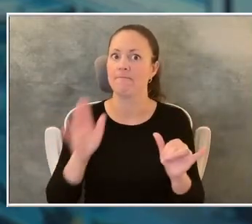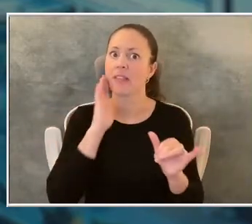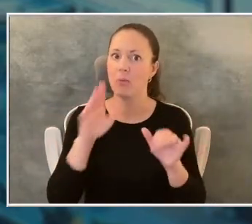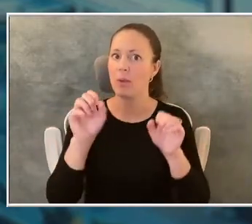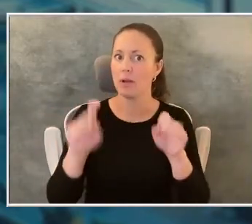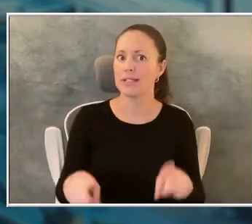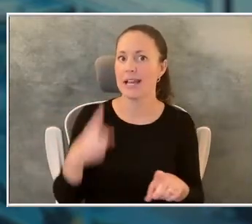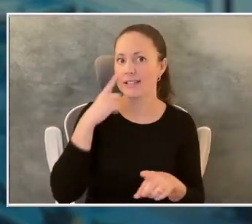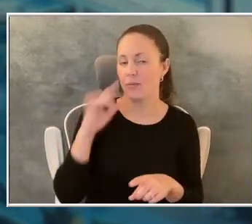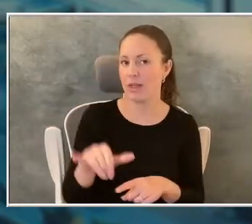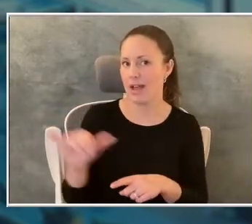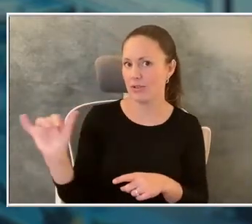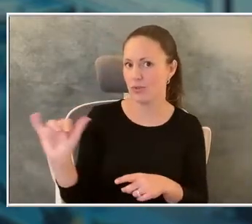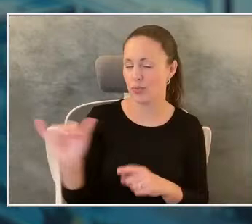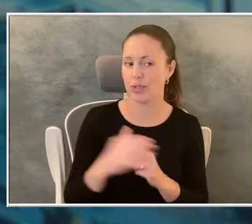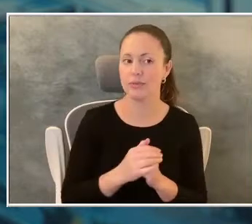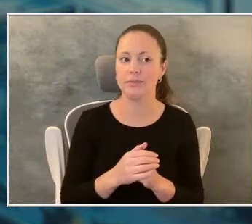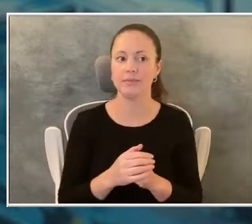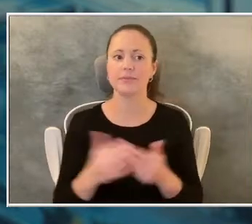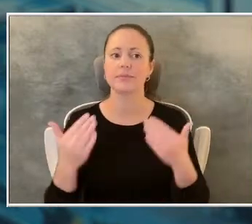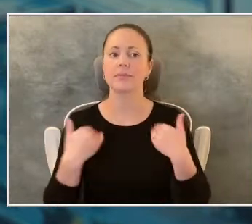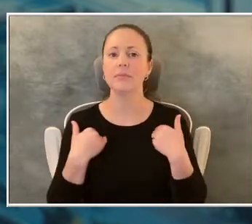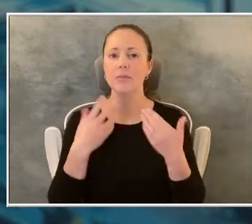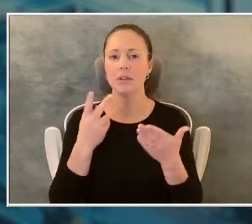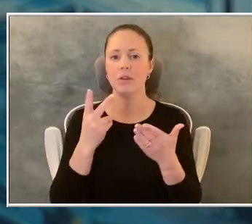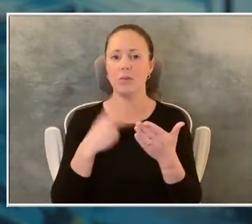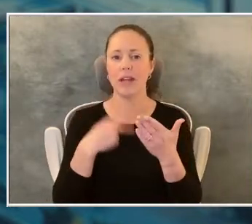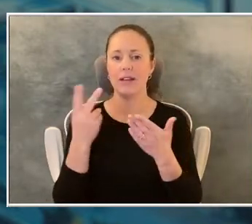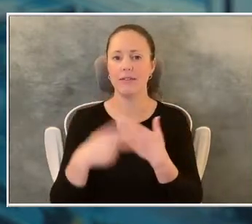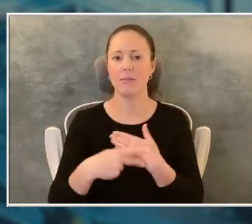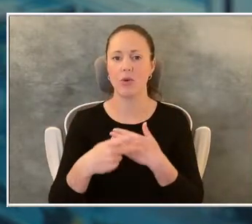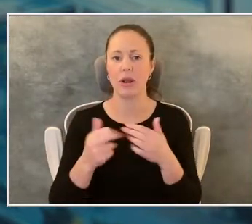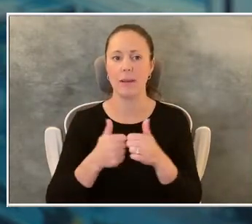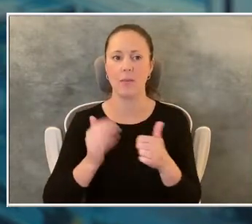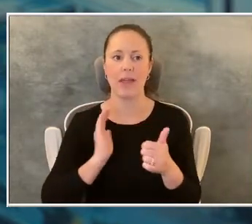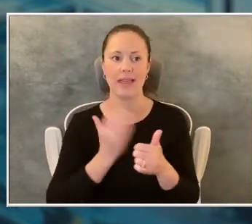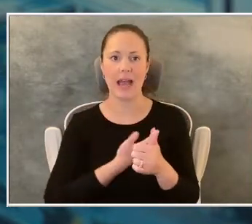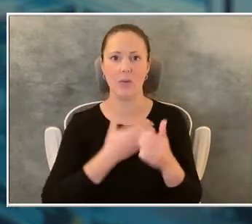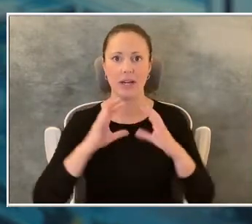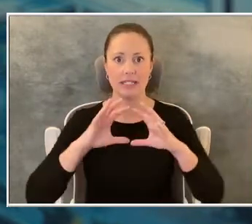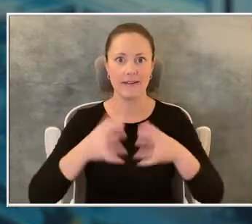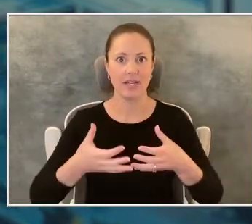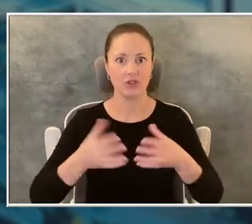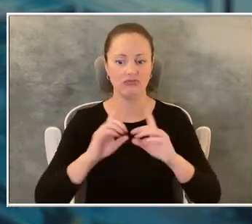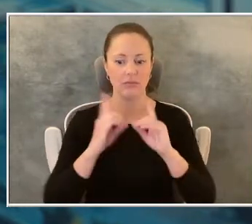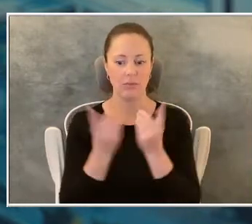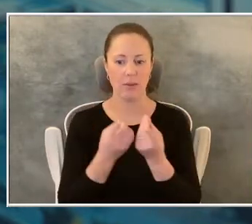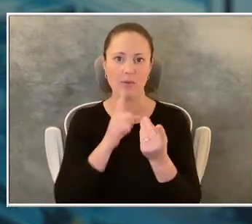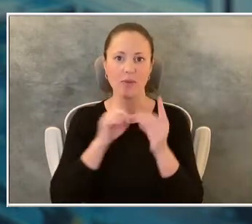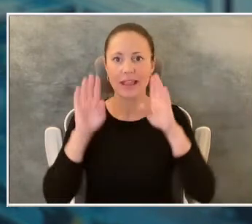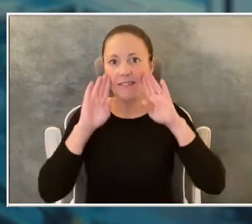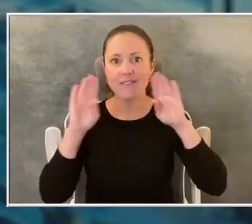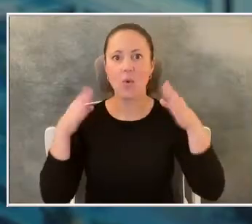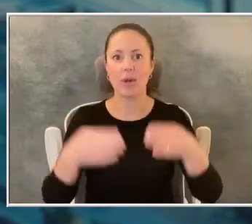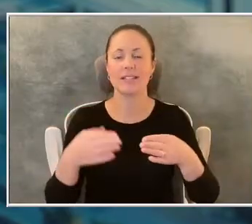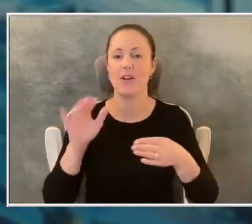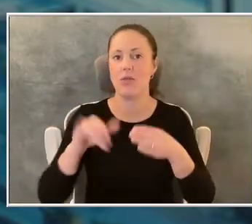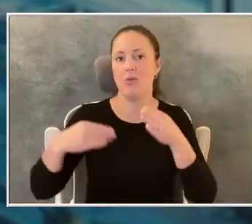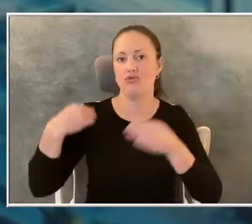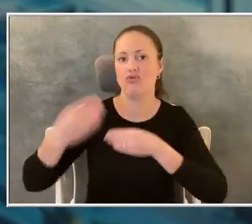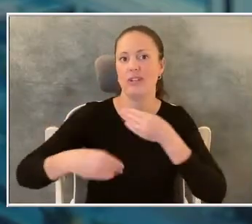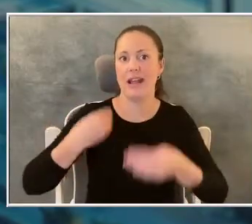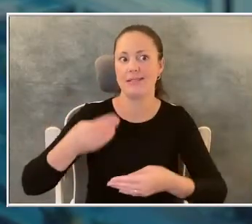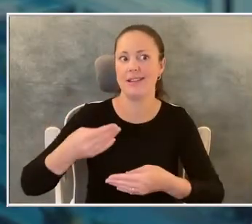reasons. In fact, we have a program in our division focusing on these genetic causes which increase risk